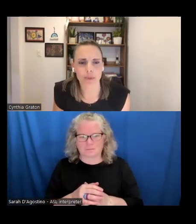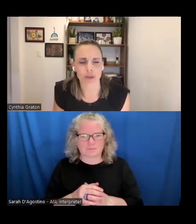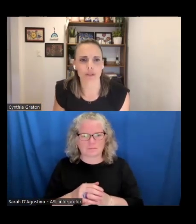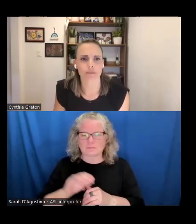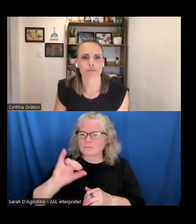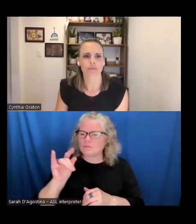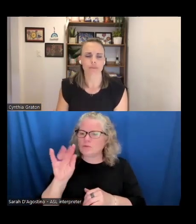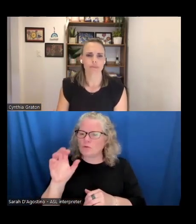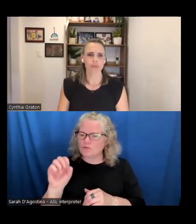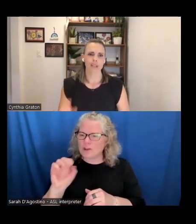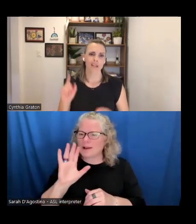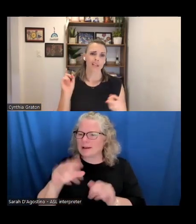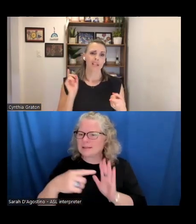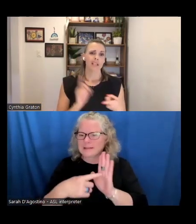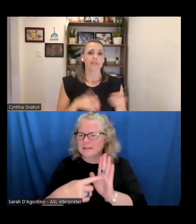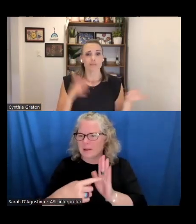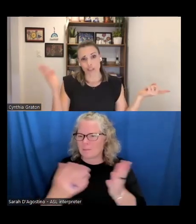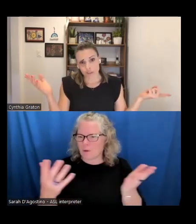Jake's sampler.